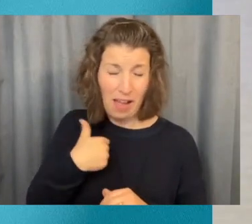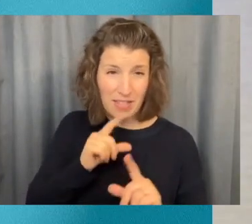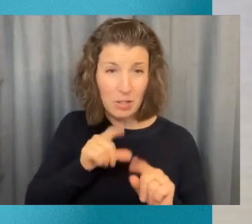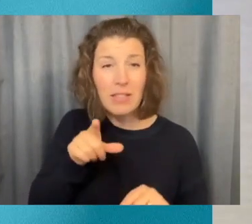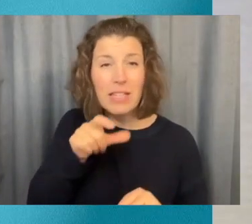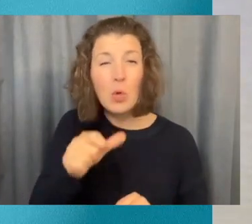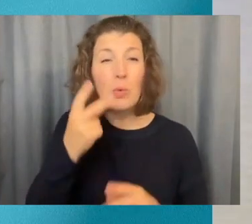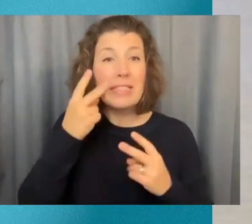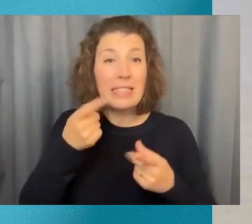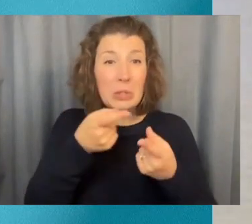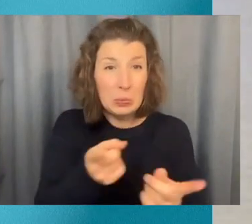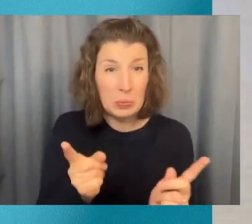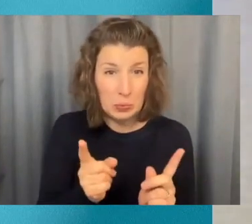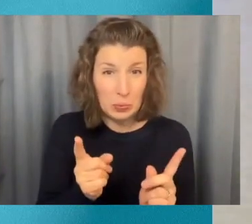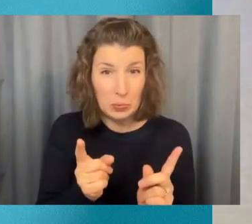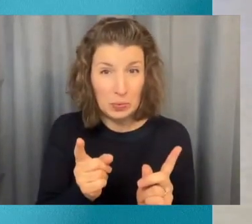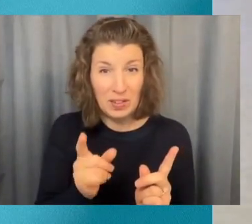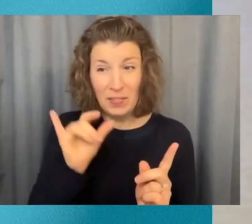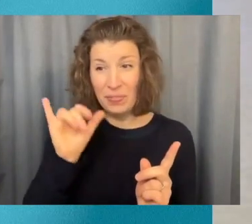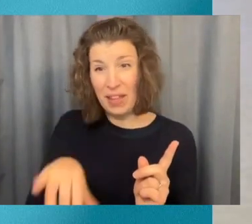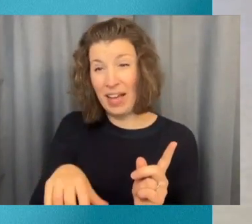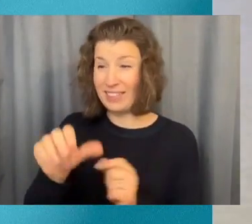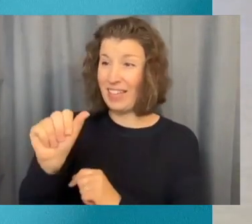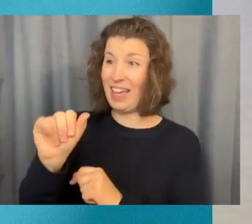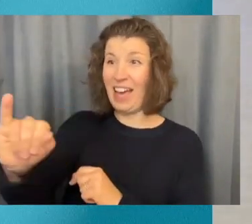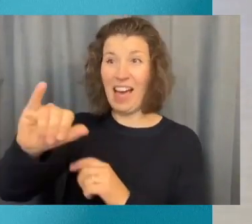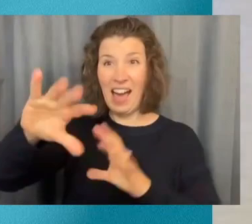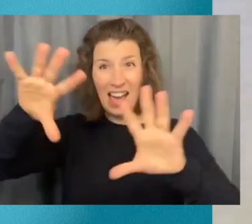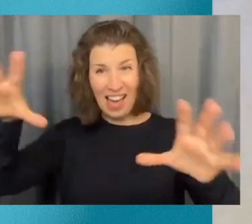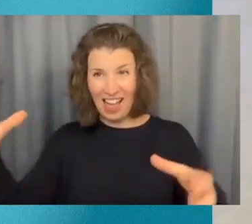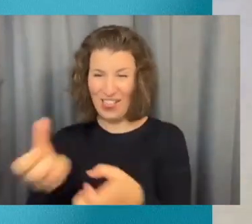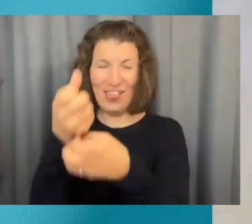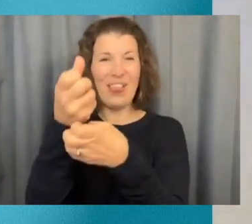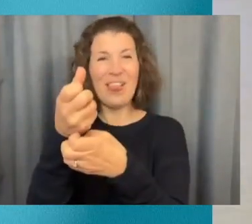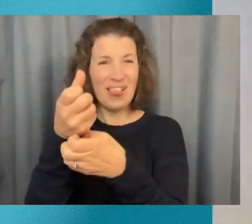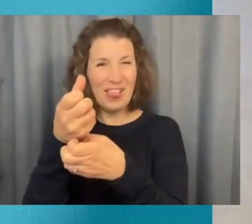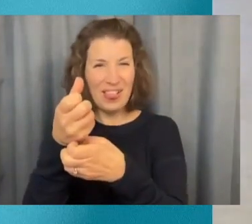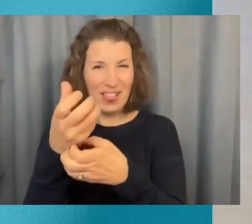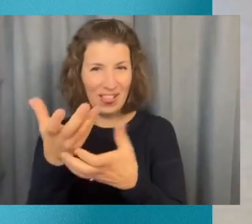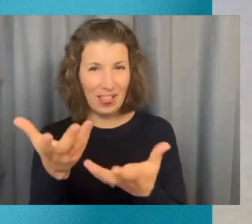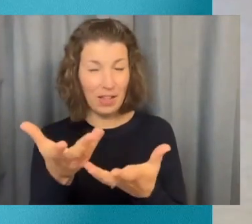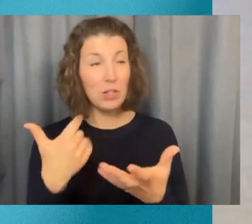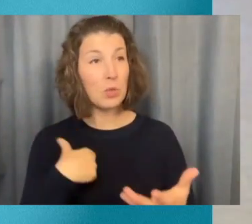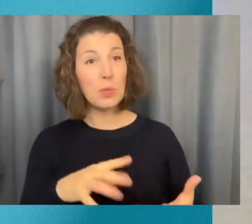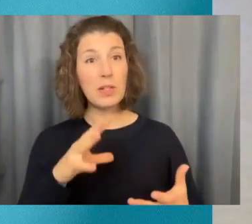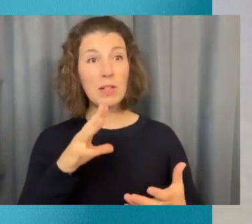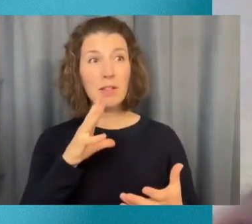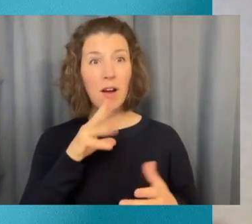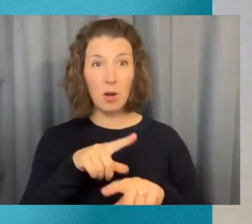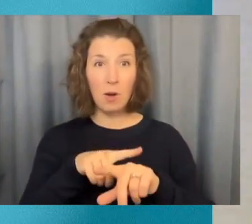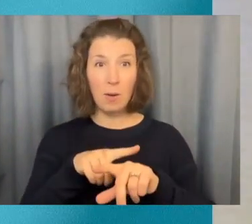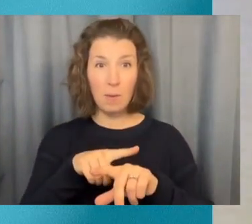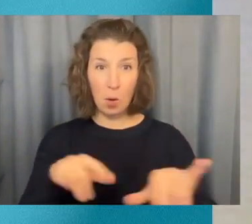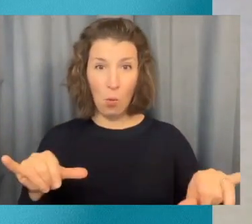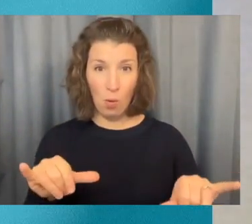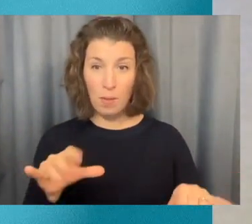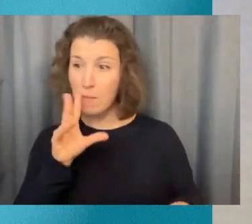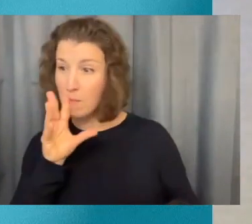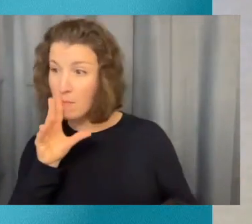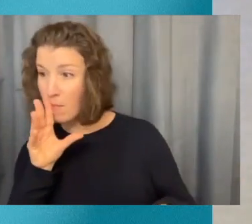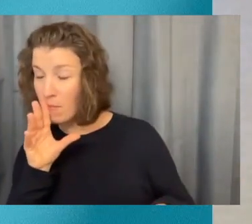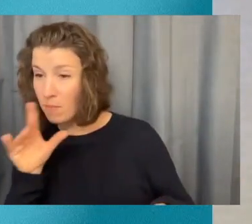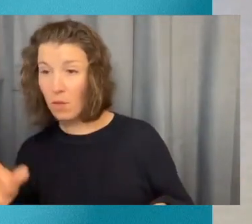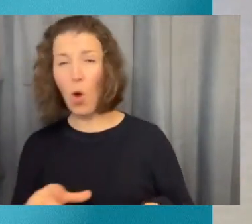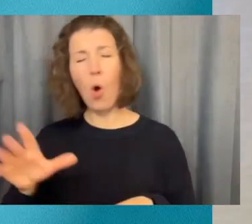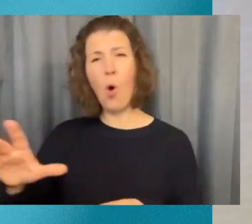That's an amalgamation of artificial intelligence actually putting, so it's interesting that we talk out of both our mouths about the theories of artificial intelligence